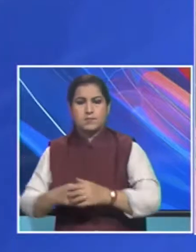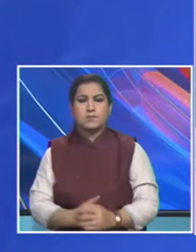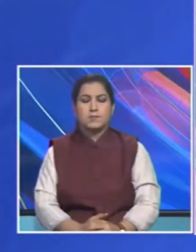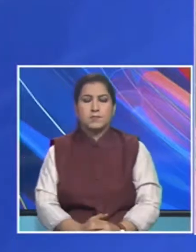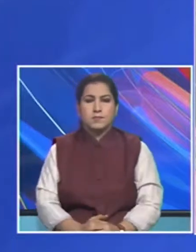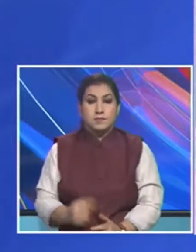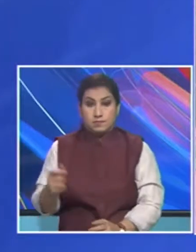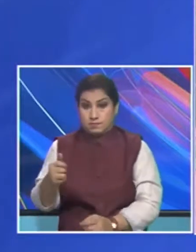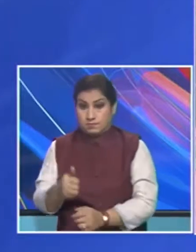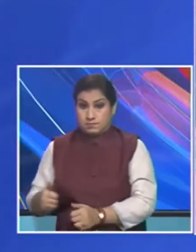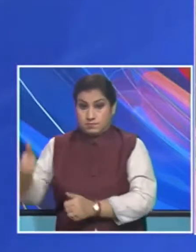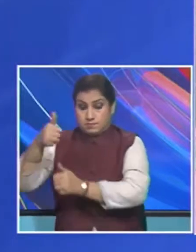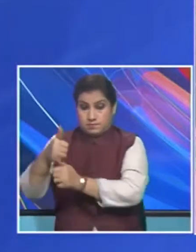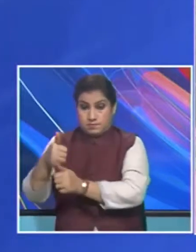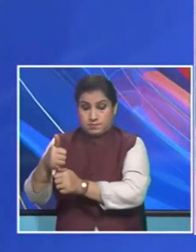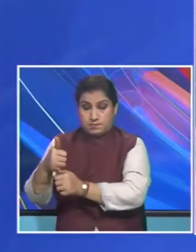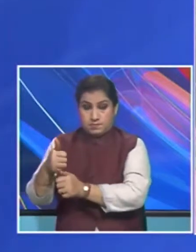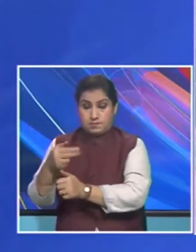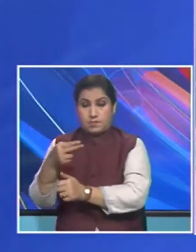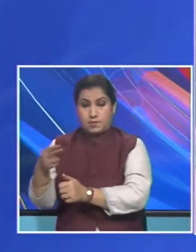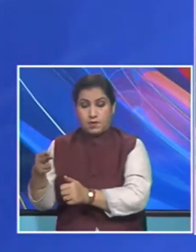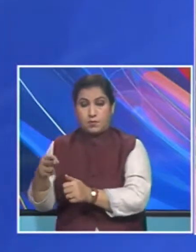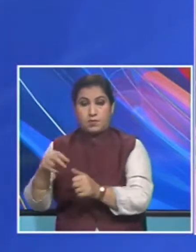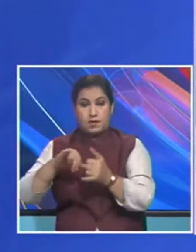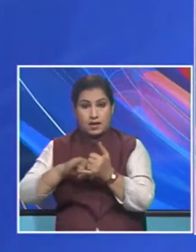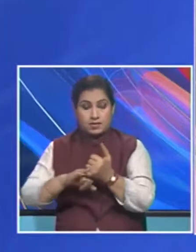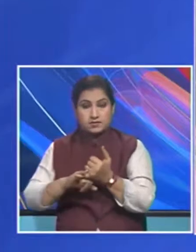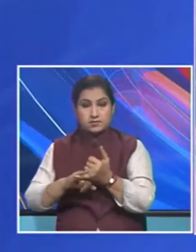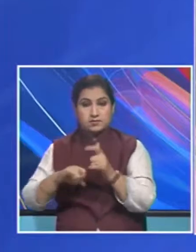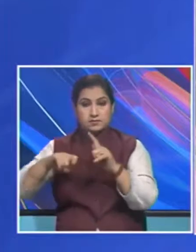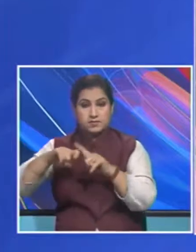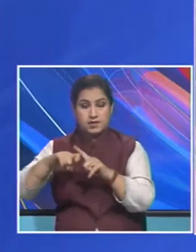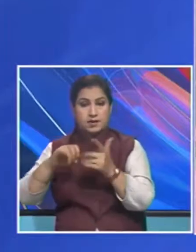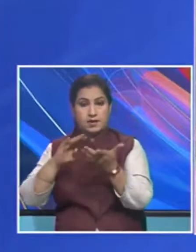Commanding Officer Colonel S.K. Mohanty,